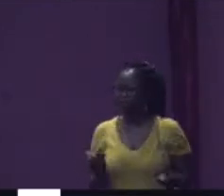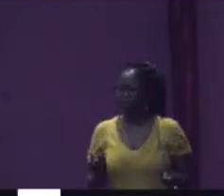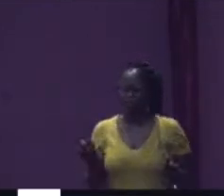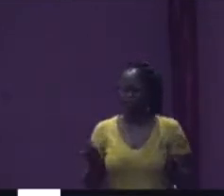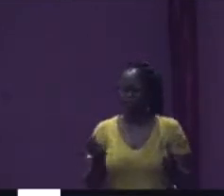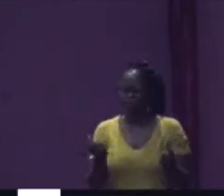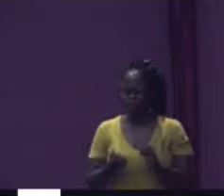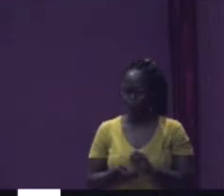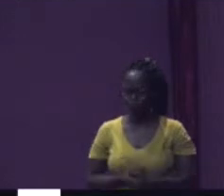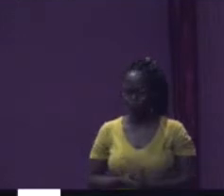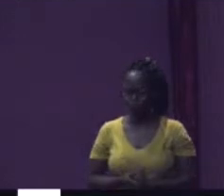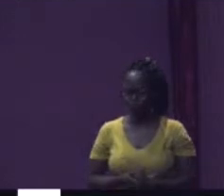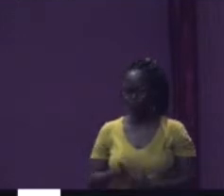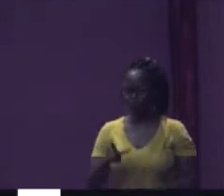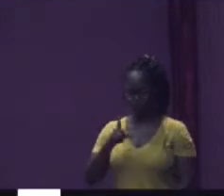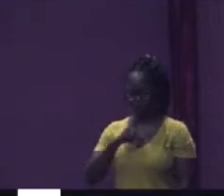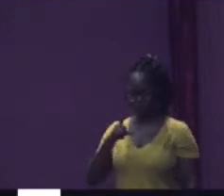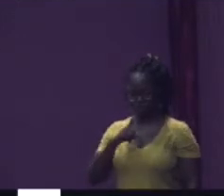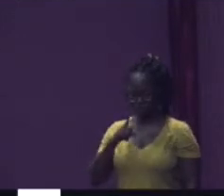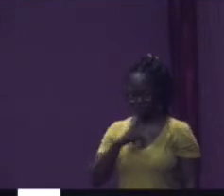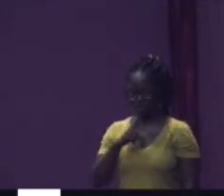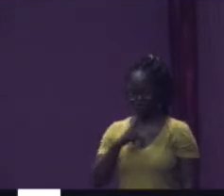were 12 that were living.